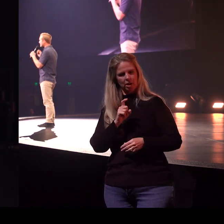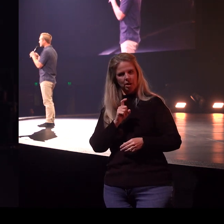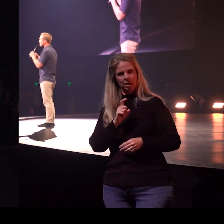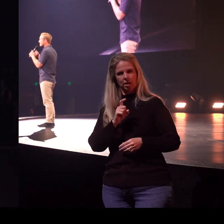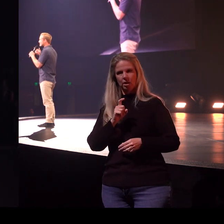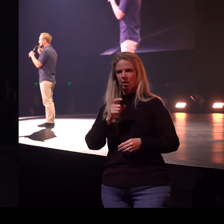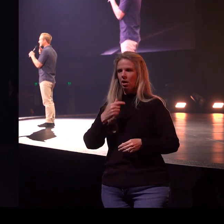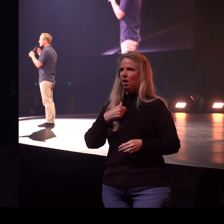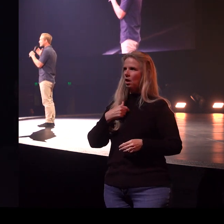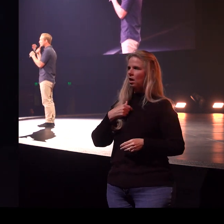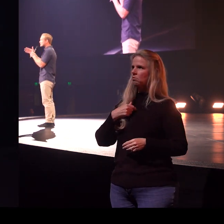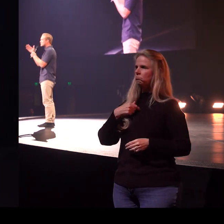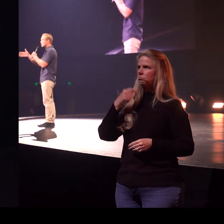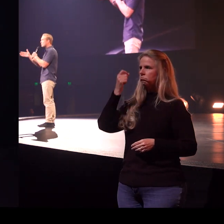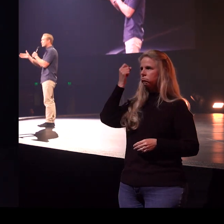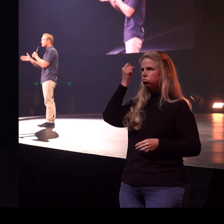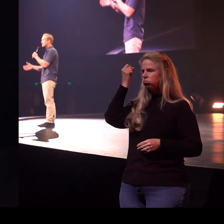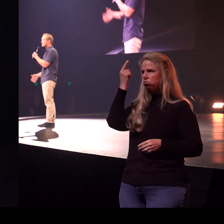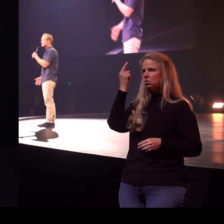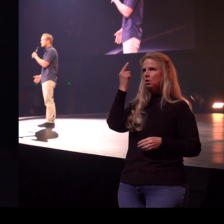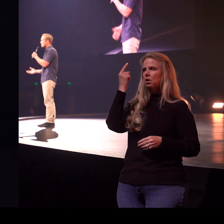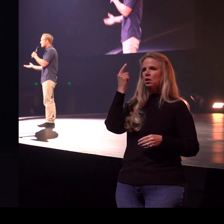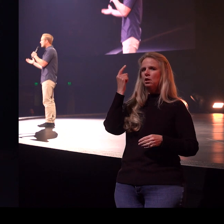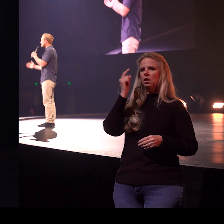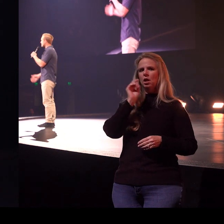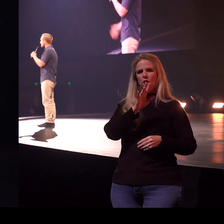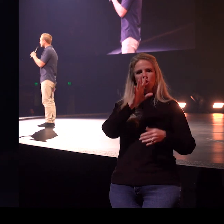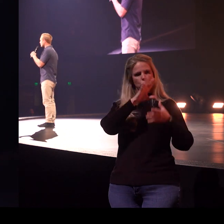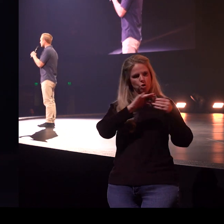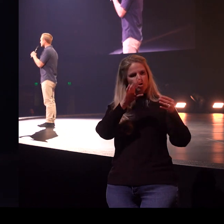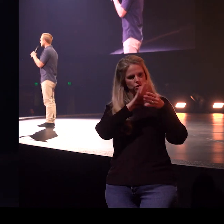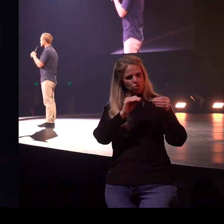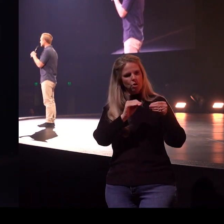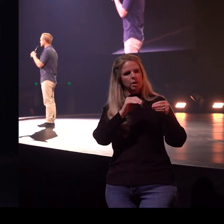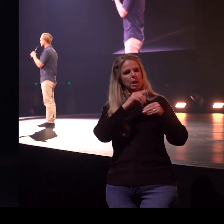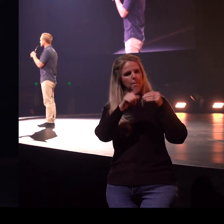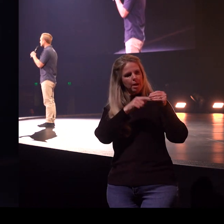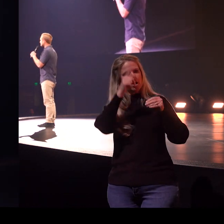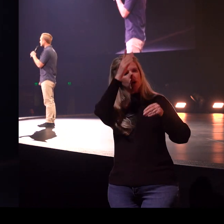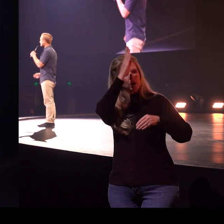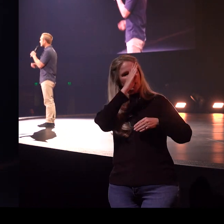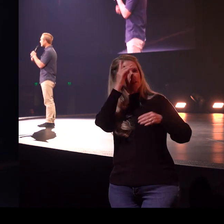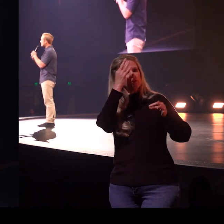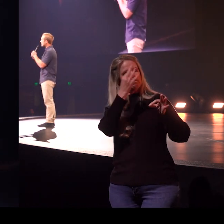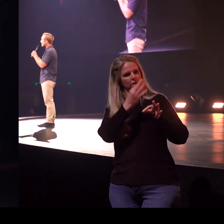And it hit me because he said, your story is a story of God's faithfulness.